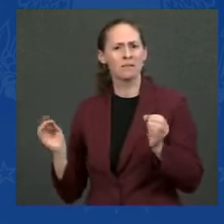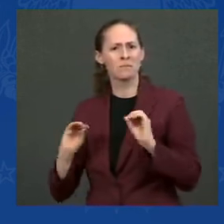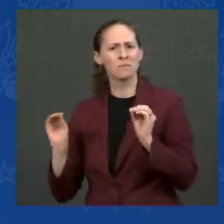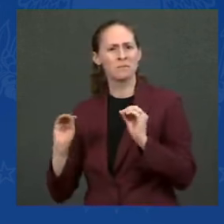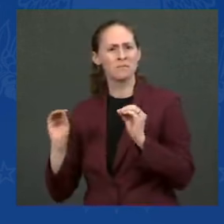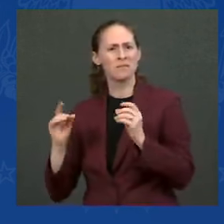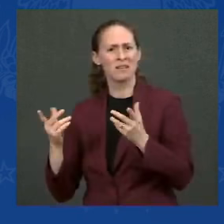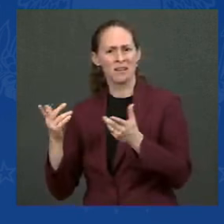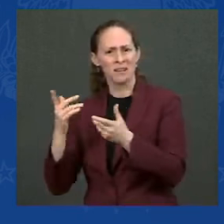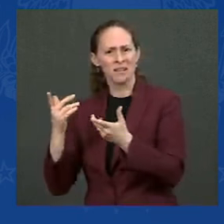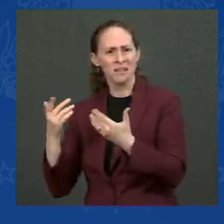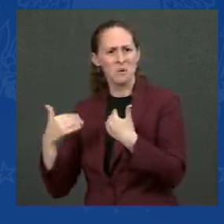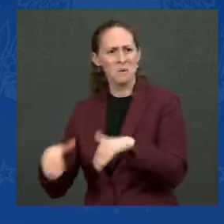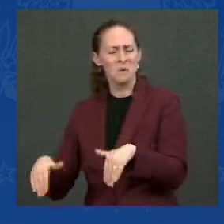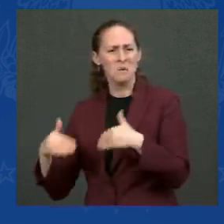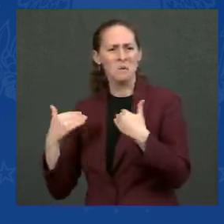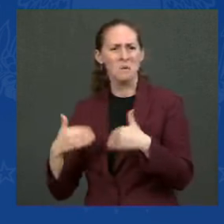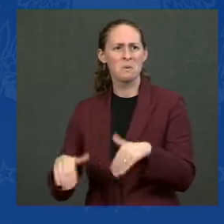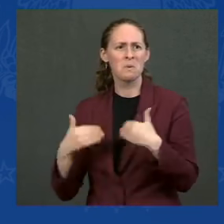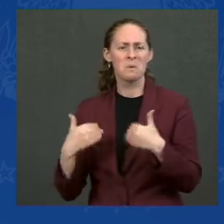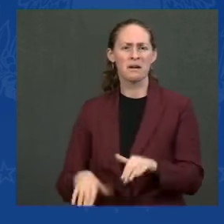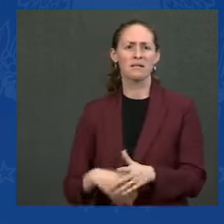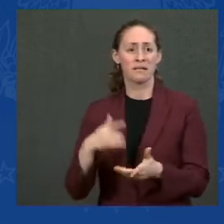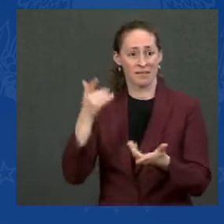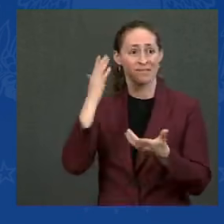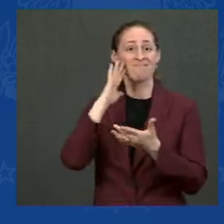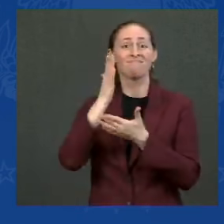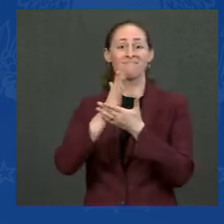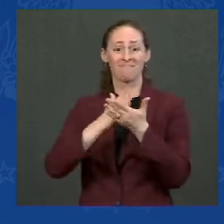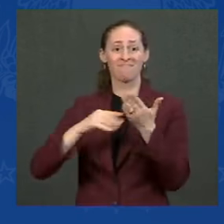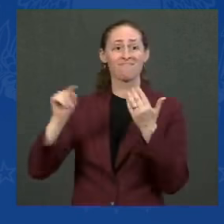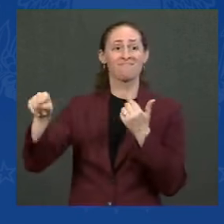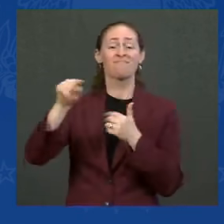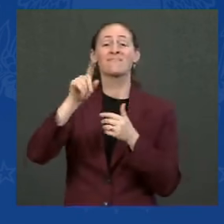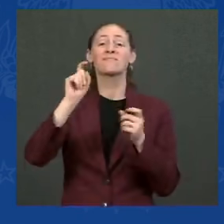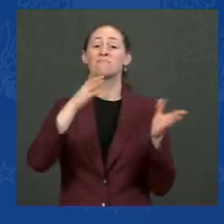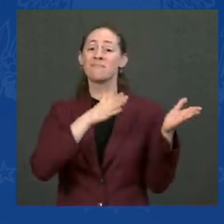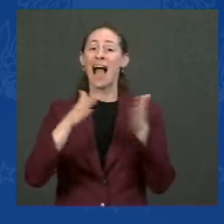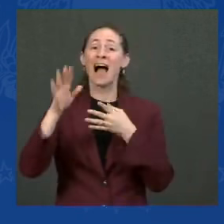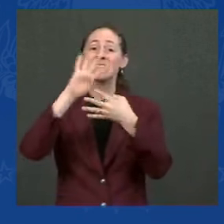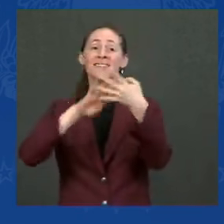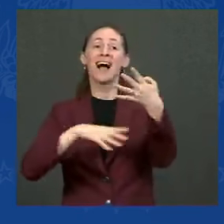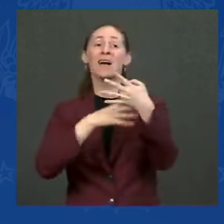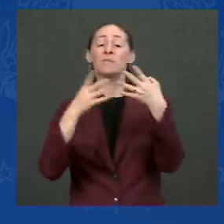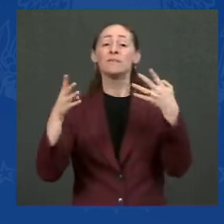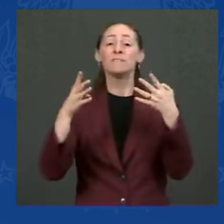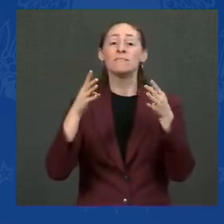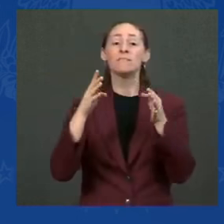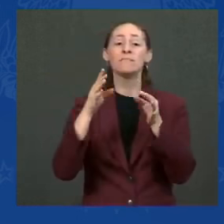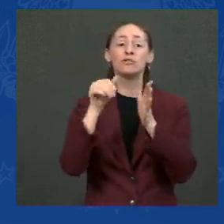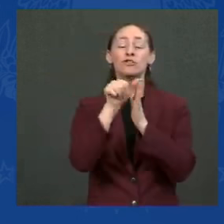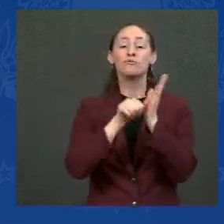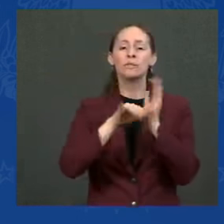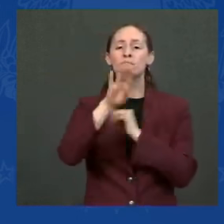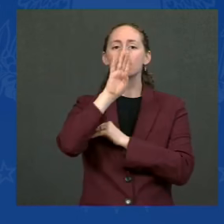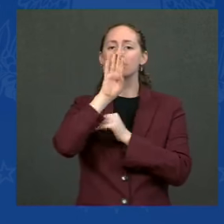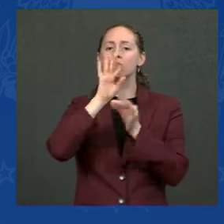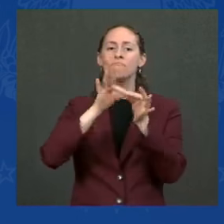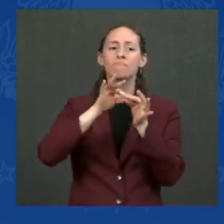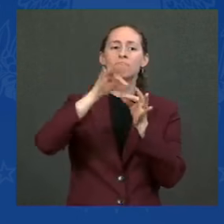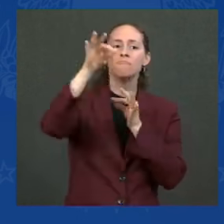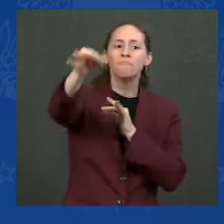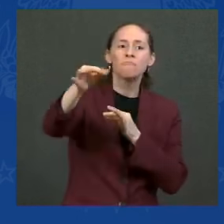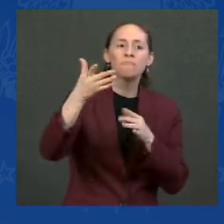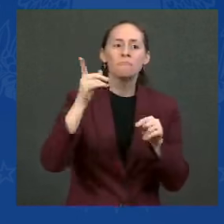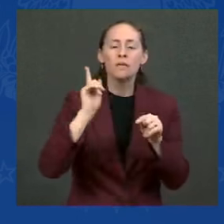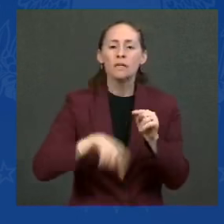know, who've had to put off elective surgery, surgery they need done, but they couldn't get a hospital room? Didn't mean they were going